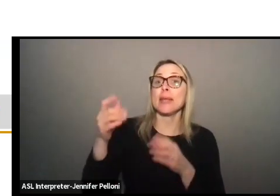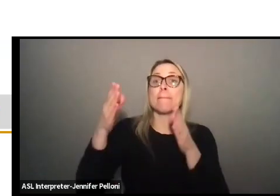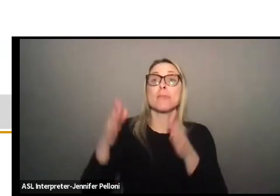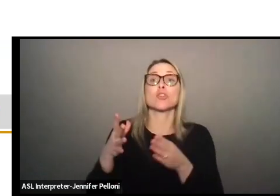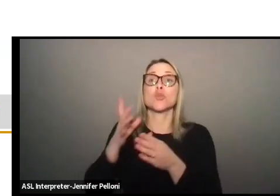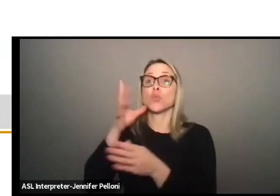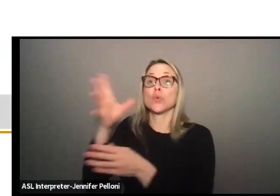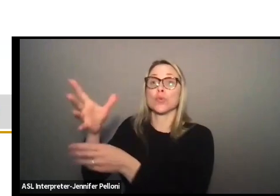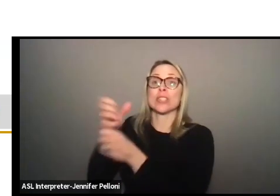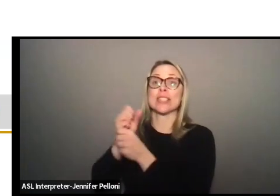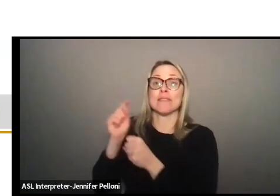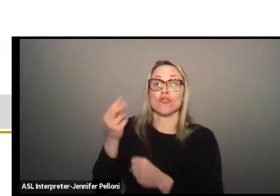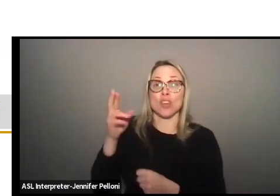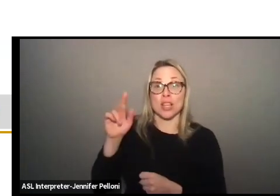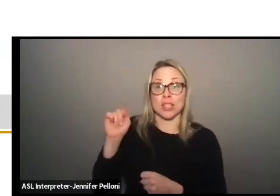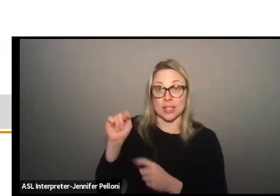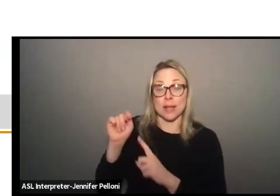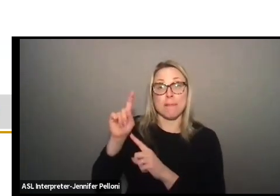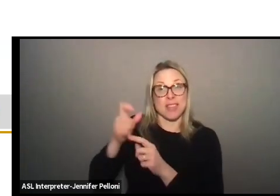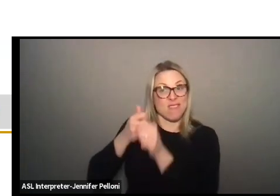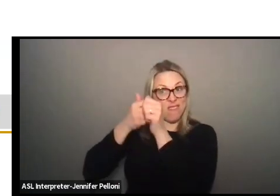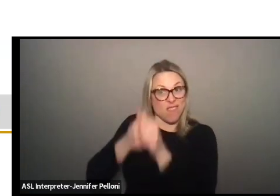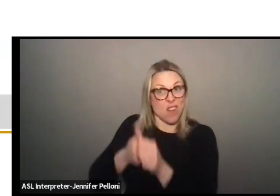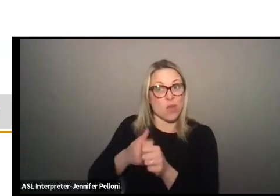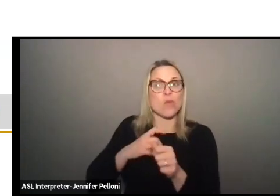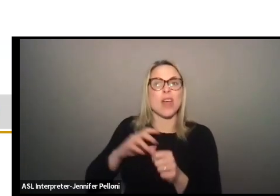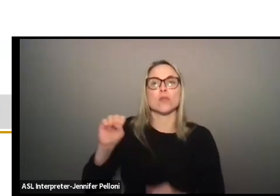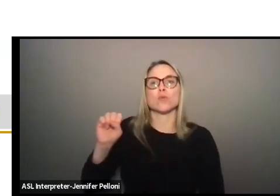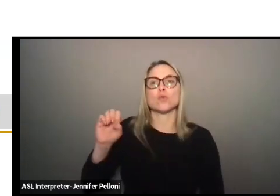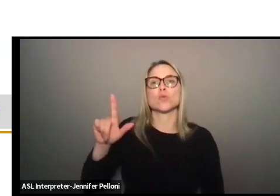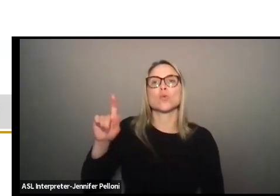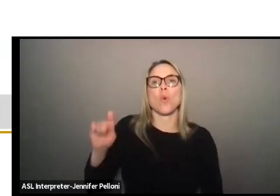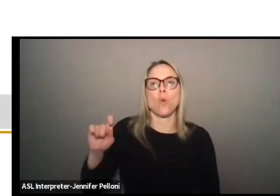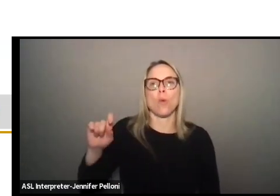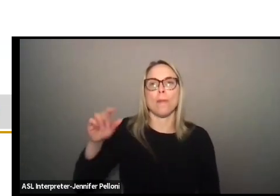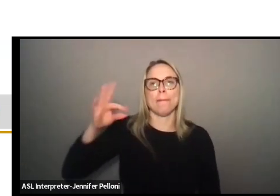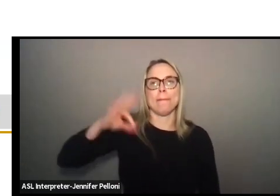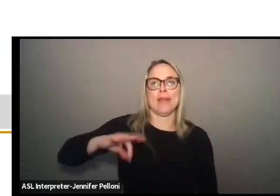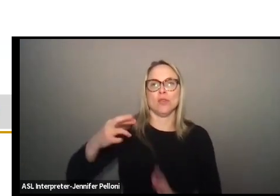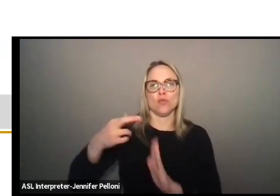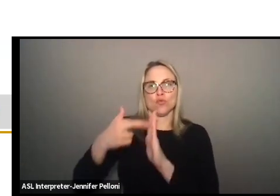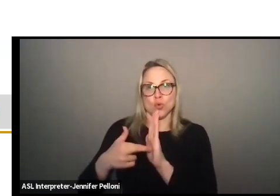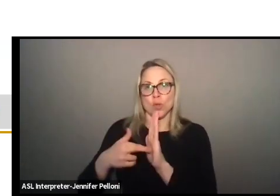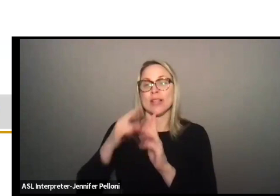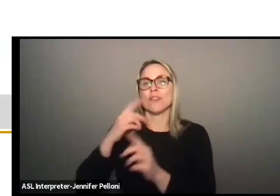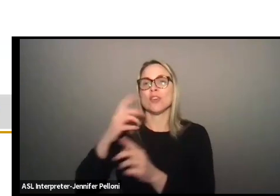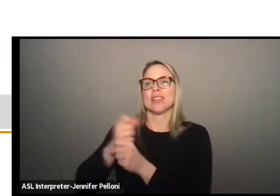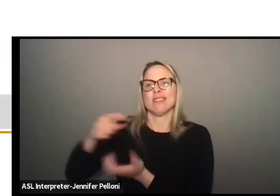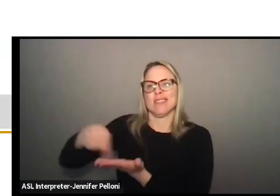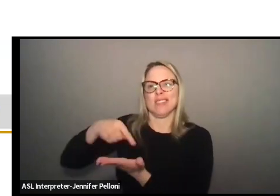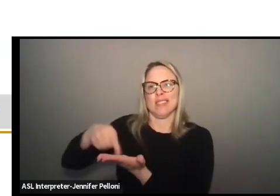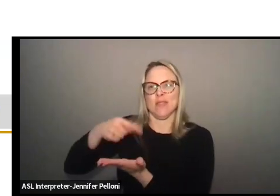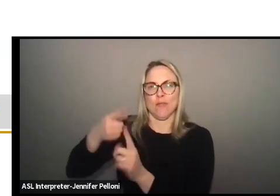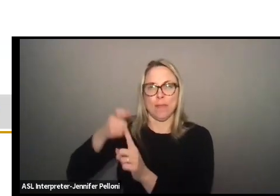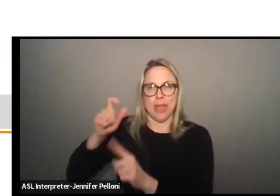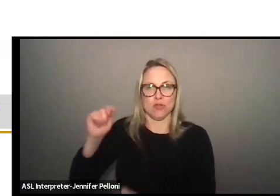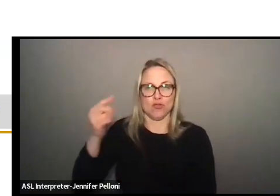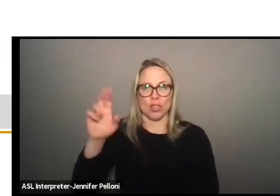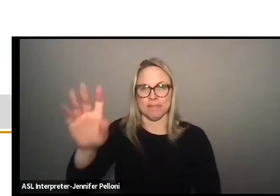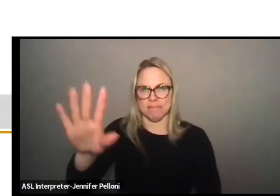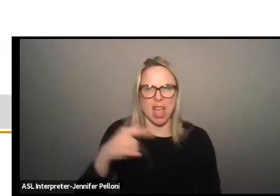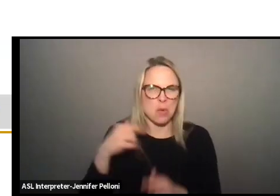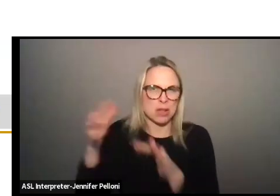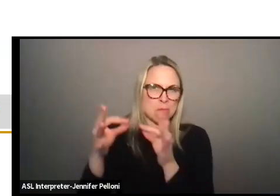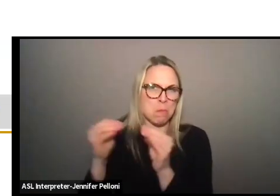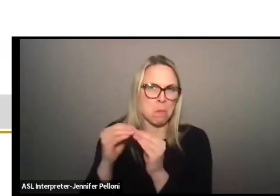adhere to the sole benefit rule when making disbursements from a trust. And I'm going to get into that a little later